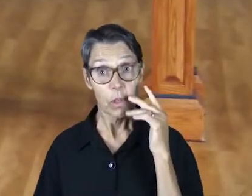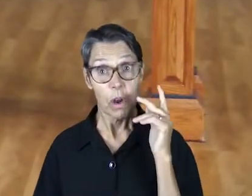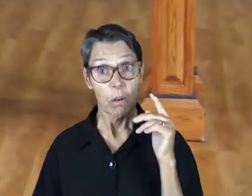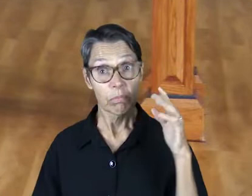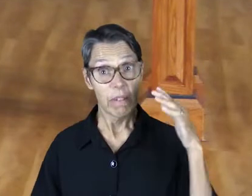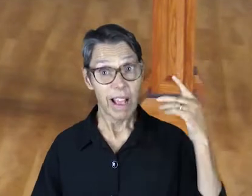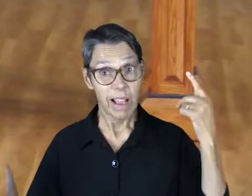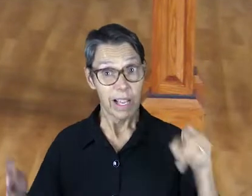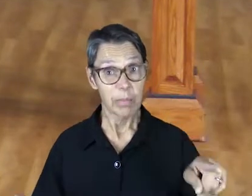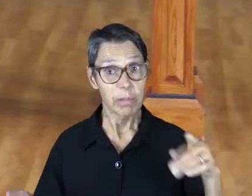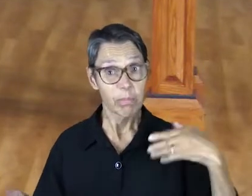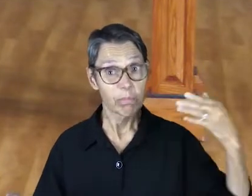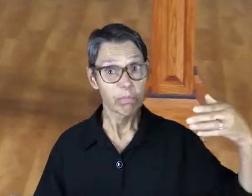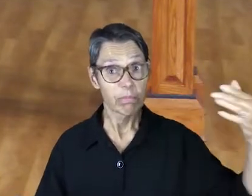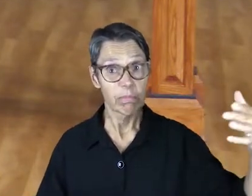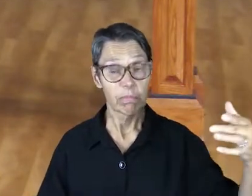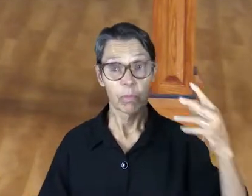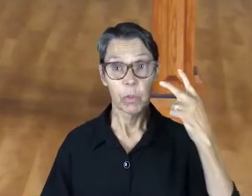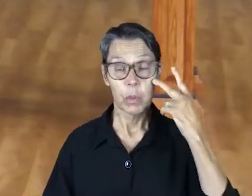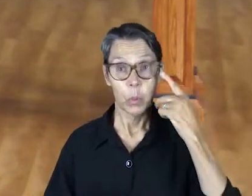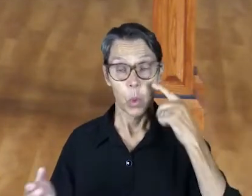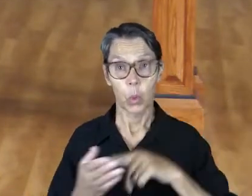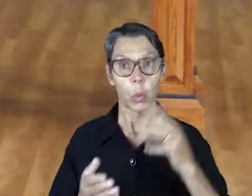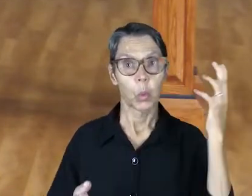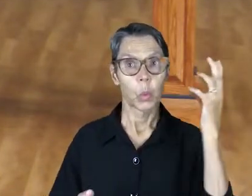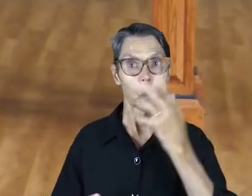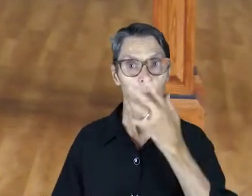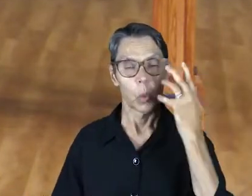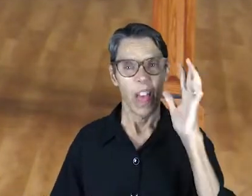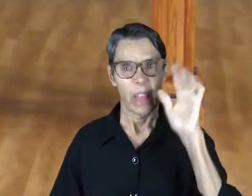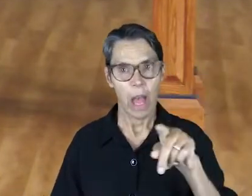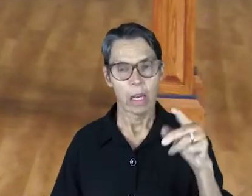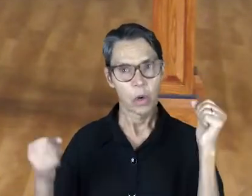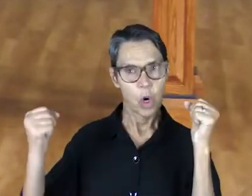Probably depends on how it is that you evaluate great courage.